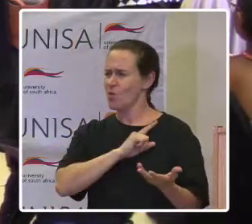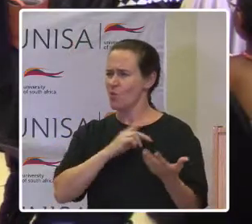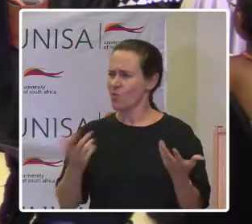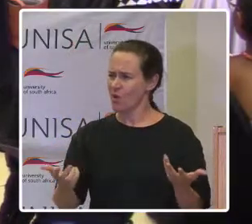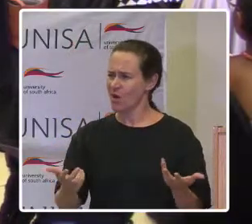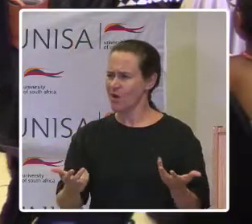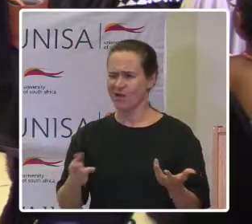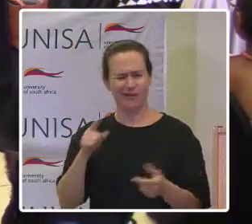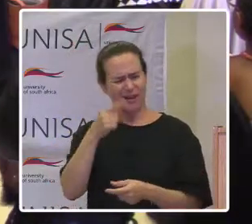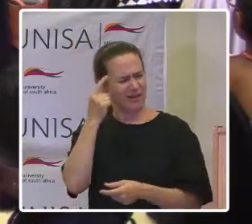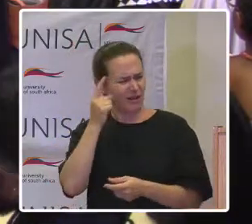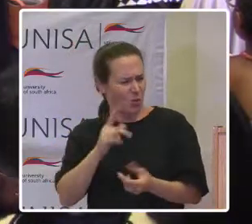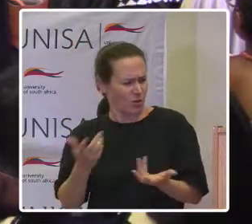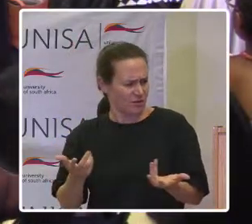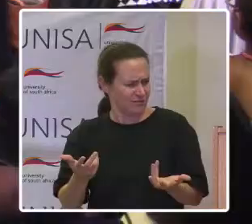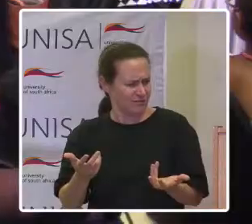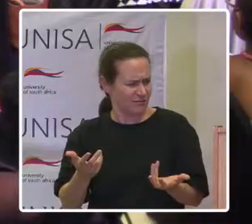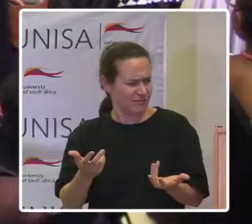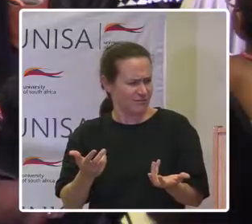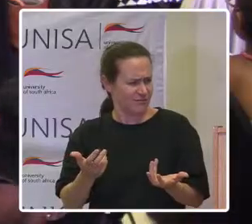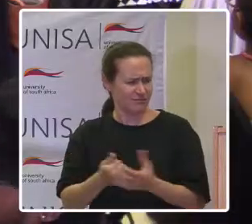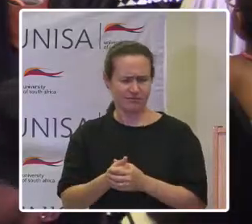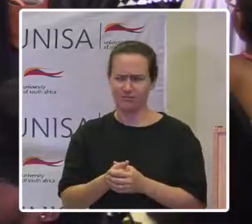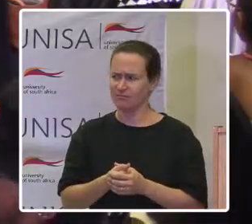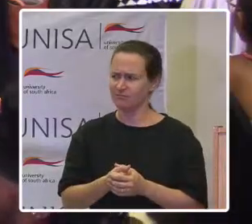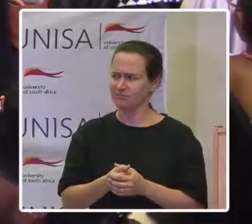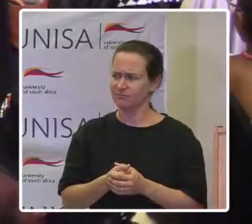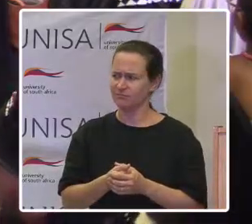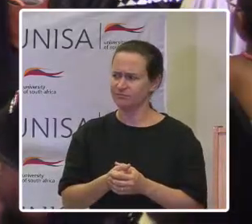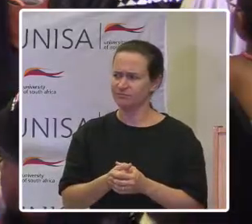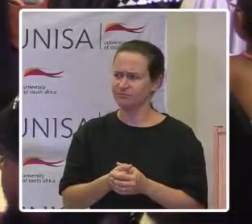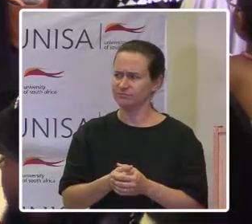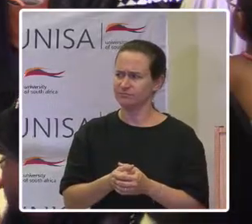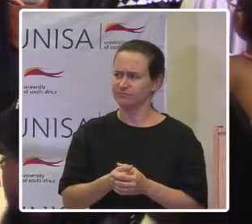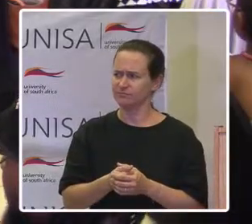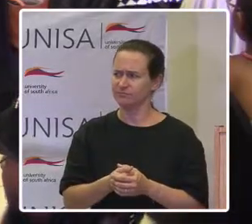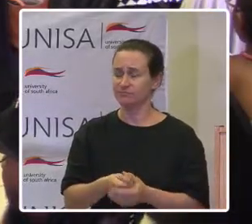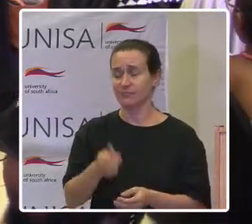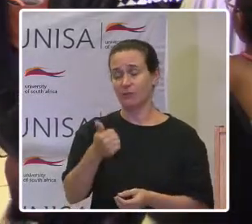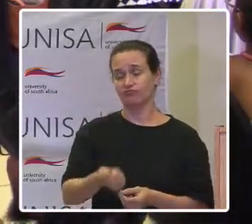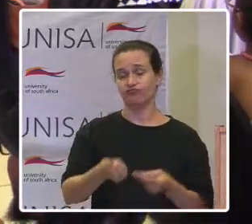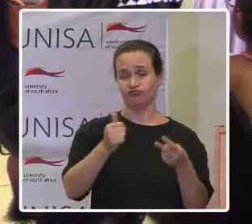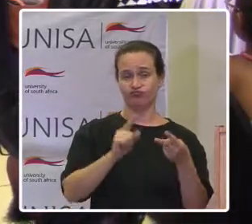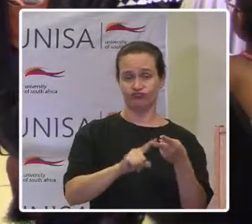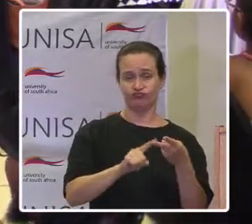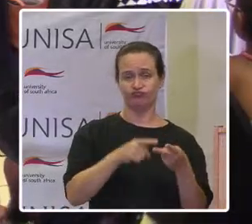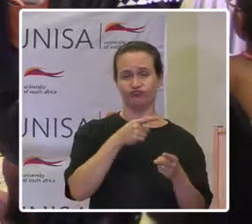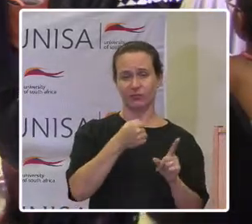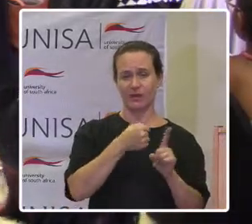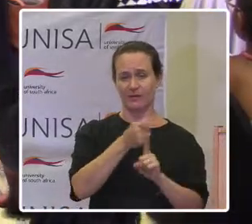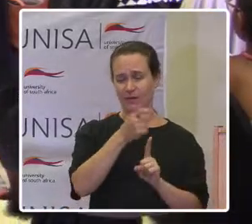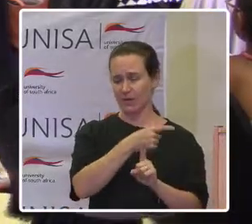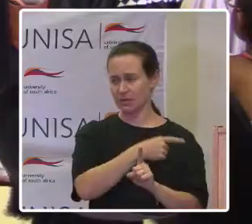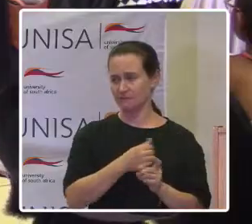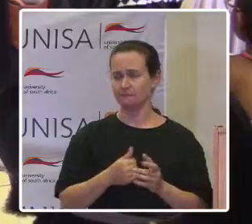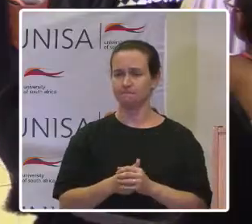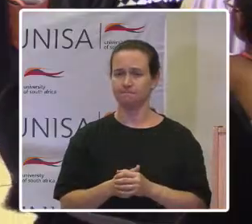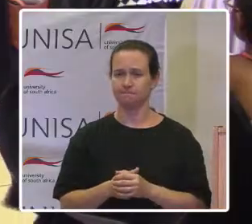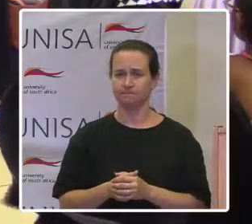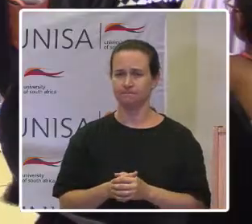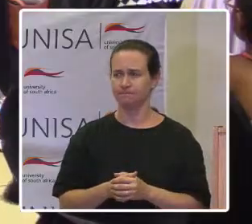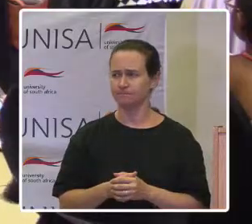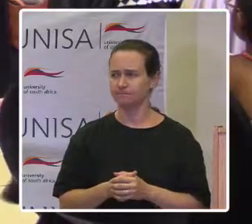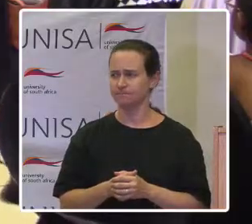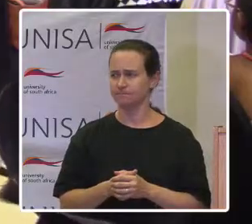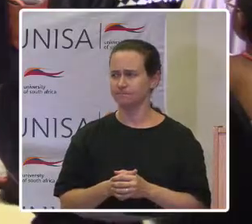But Makier, coming to my colleague, advocate, Advocate, I